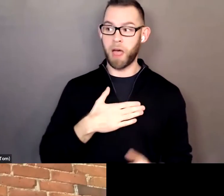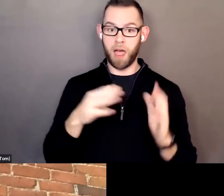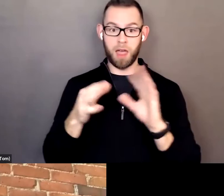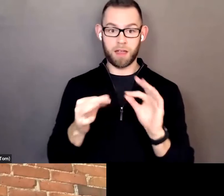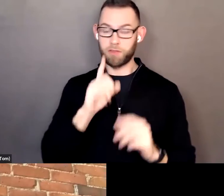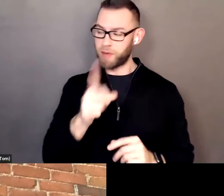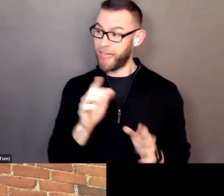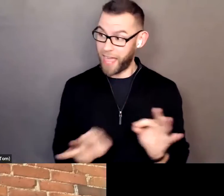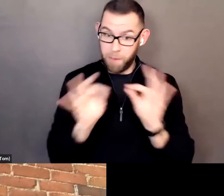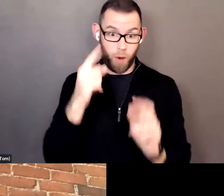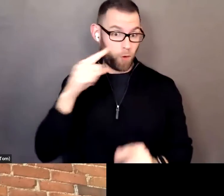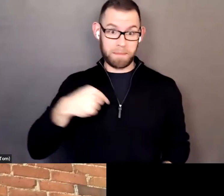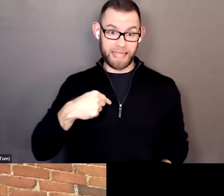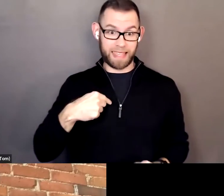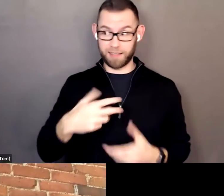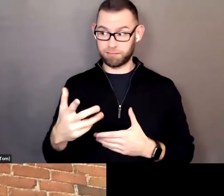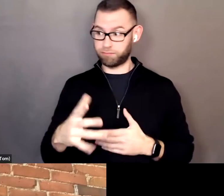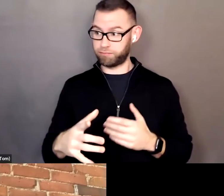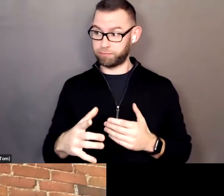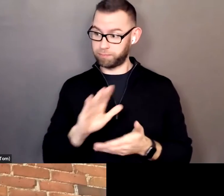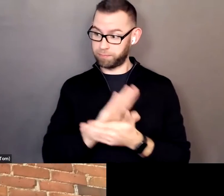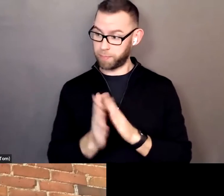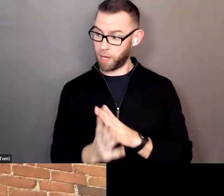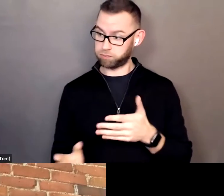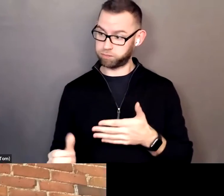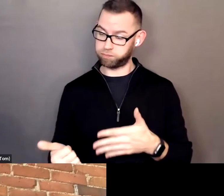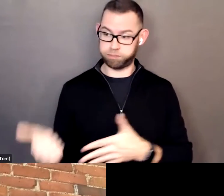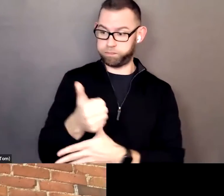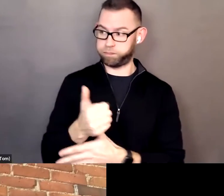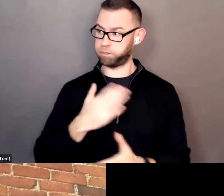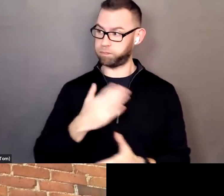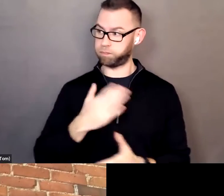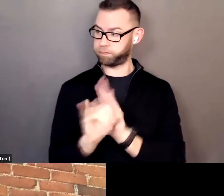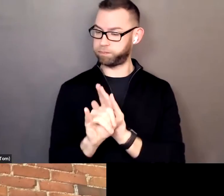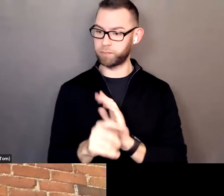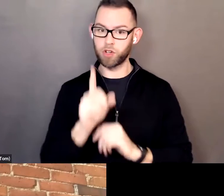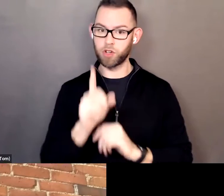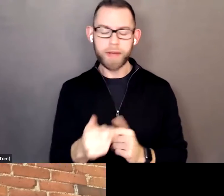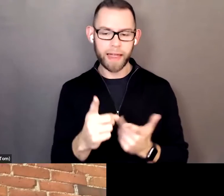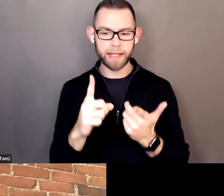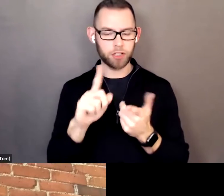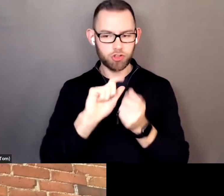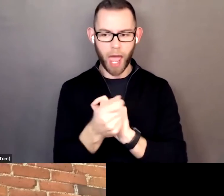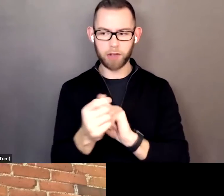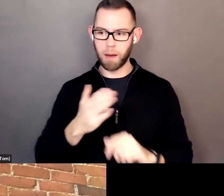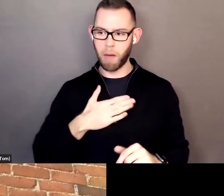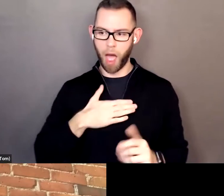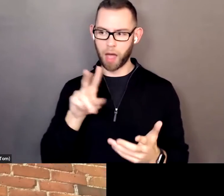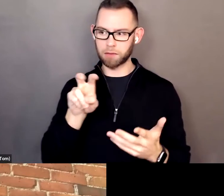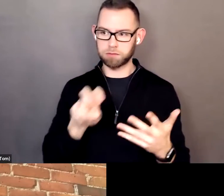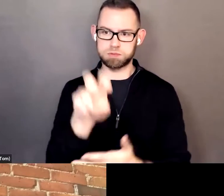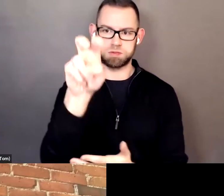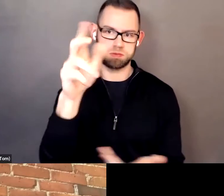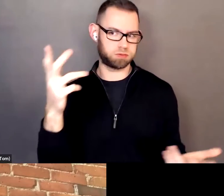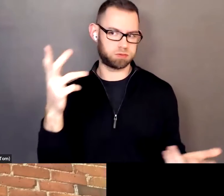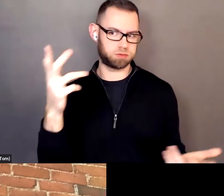me. It's been very important and valuable to me. It shaped my entire trajectory. You know, this is something that started for